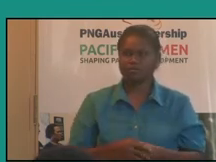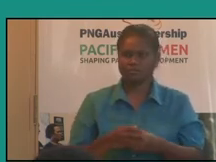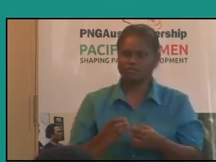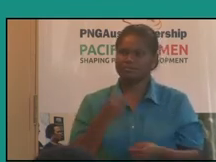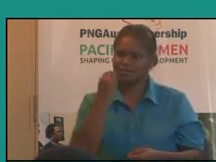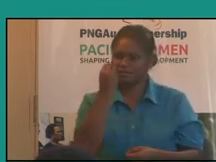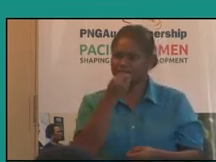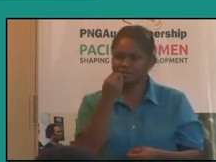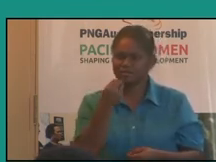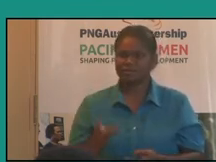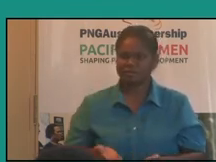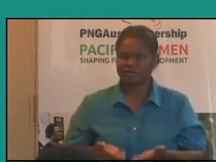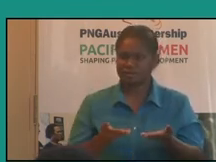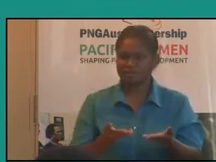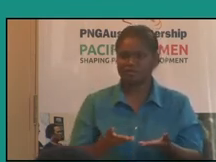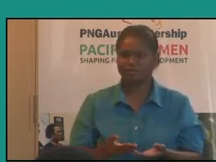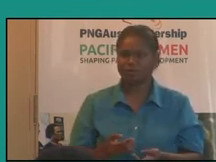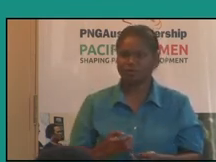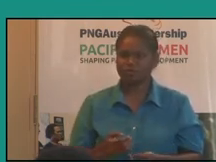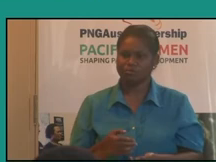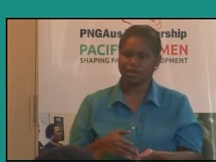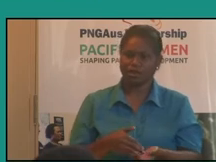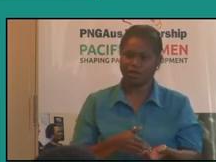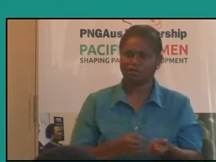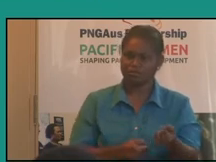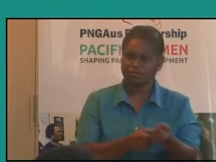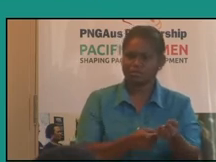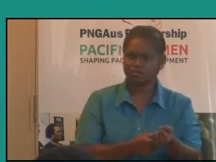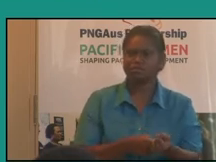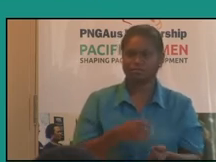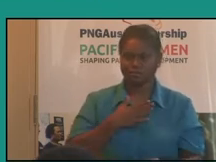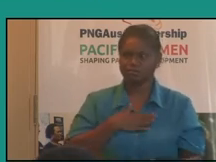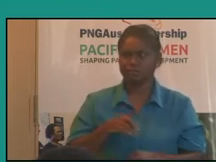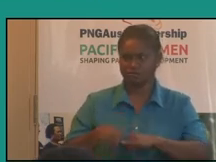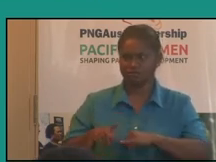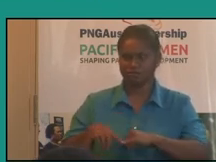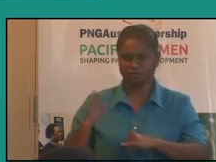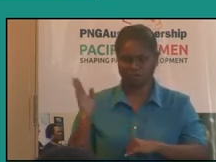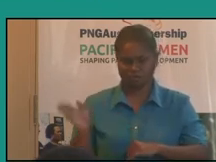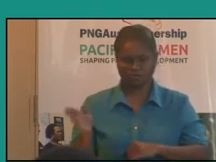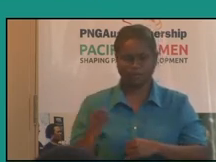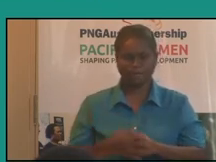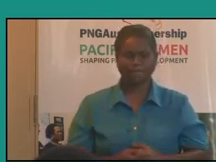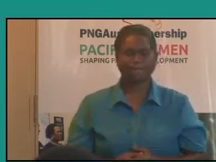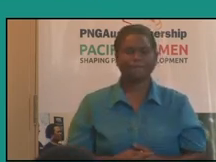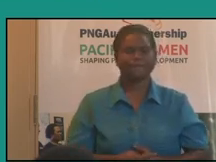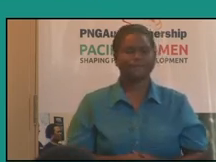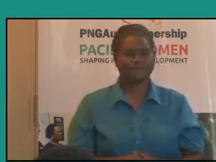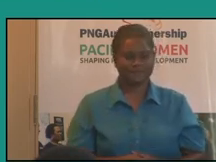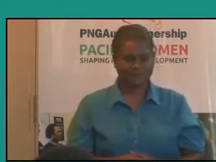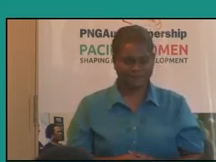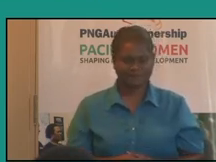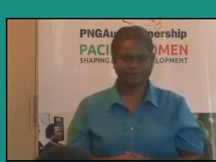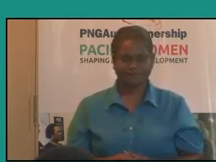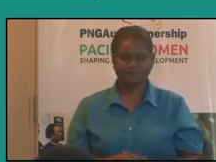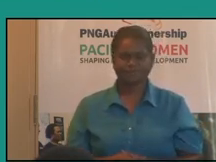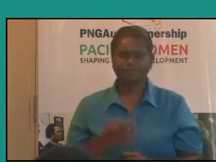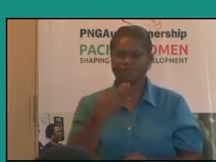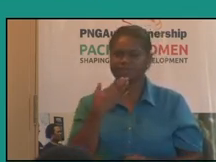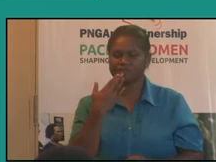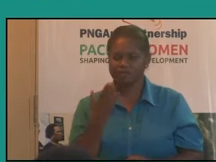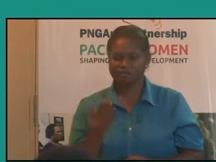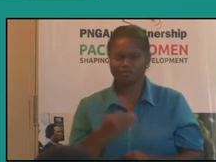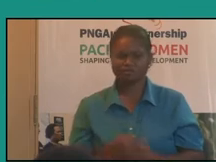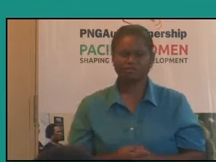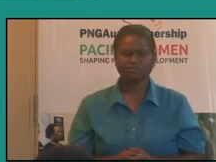them. So it really goes back to the voting culture that's hard to change. Thank you, Theresa. I think we're probably